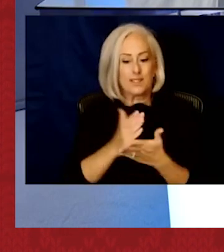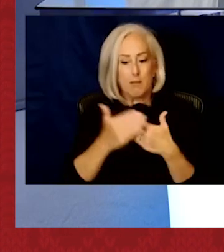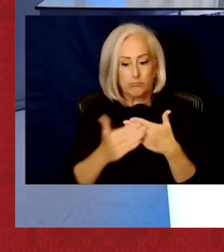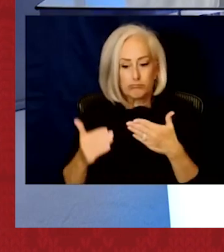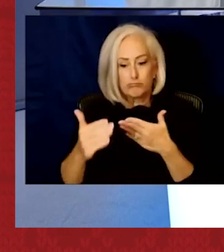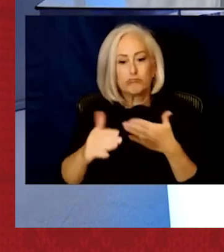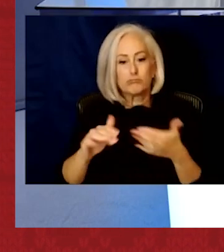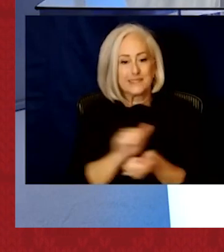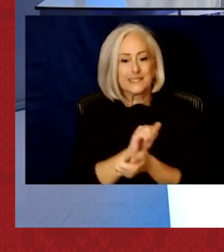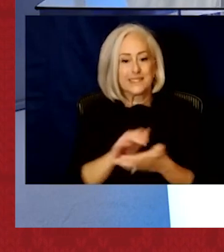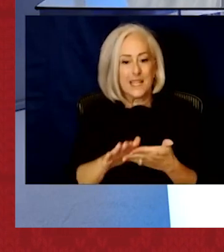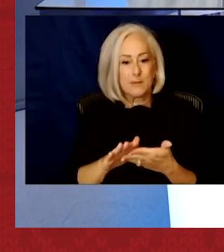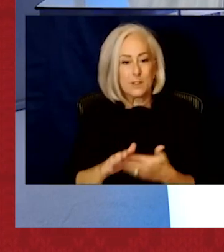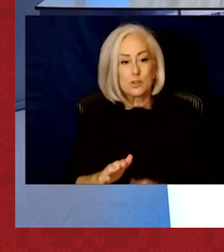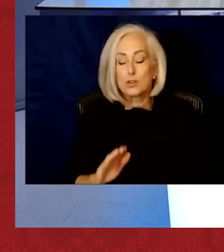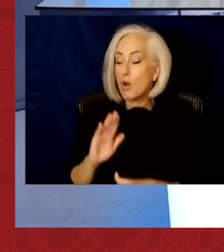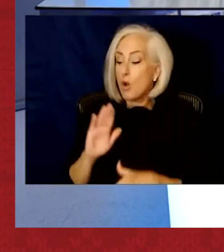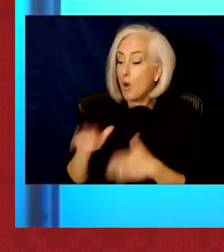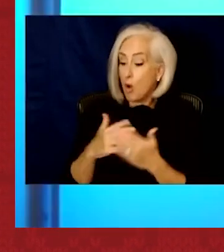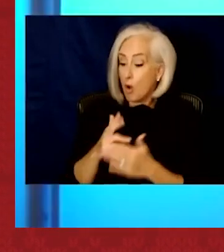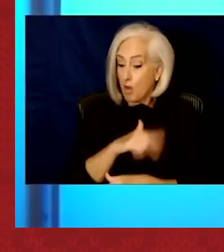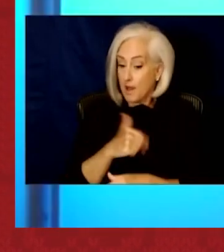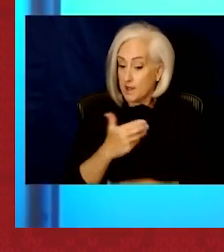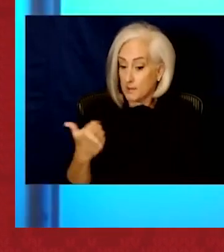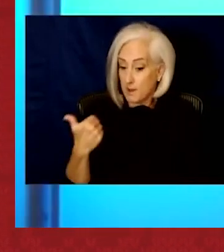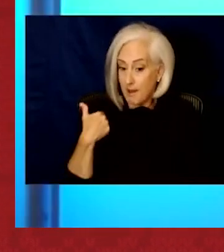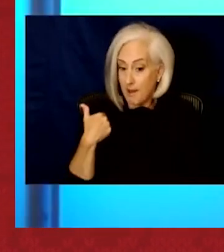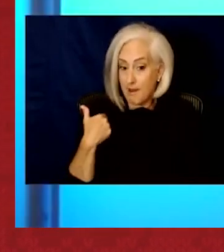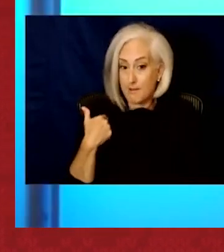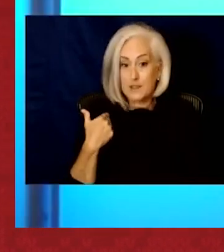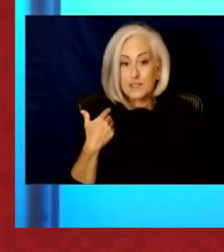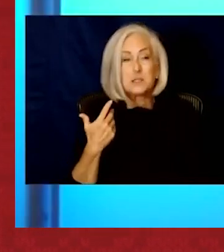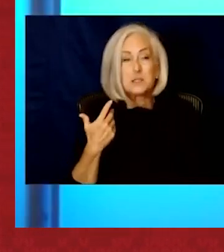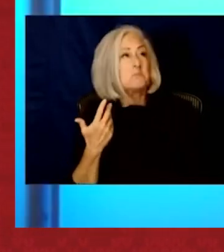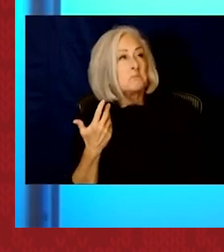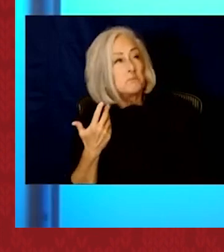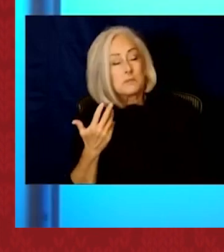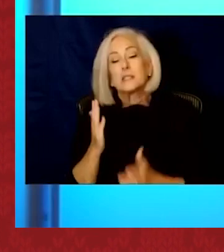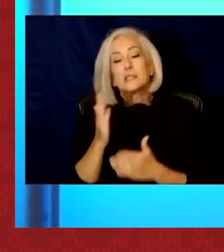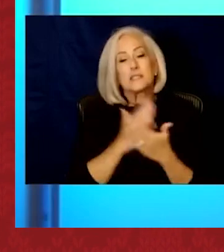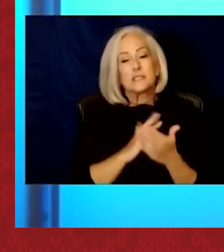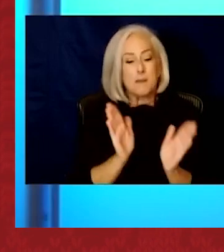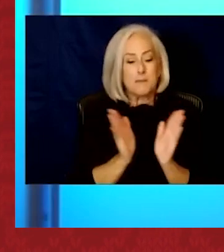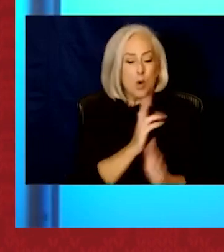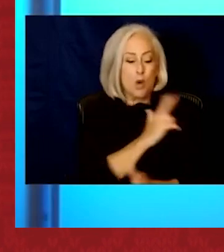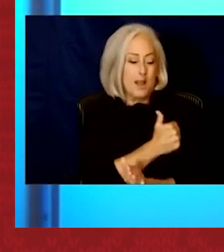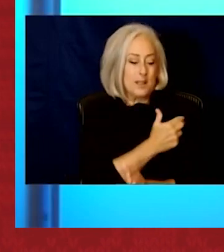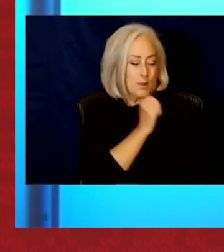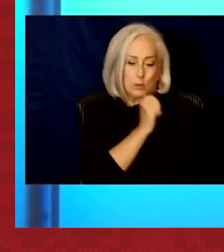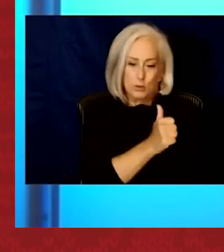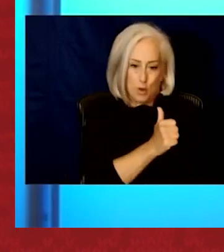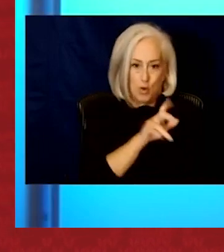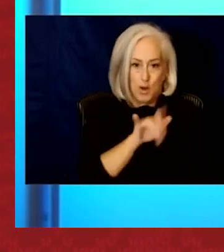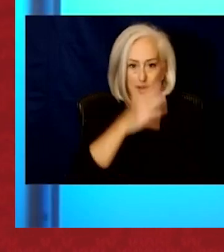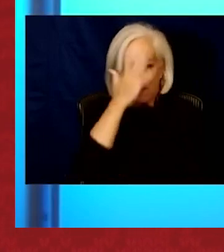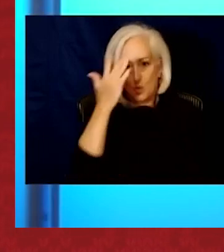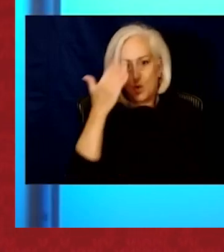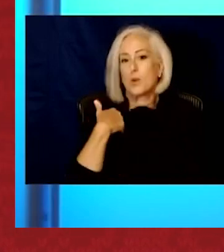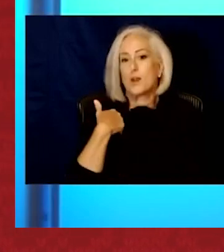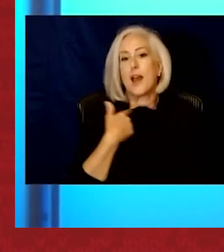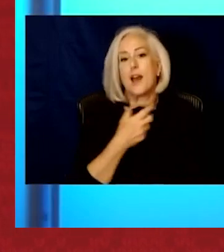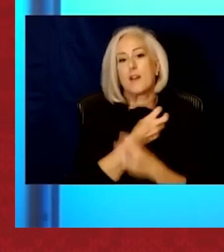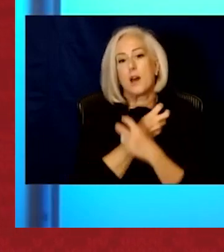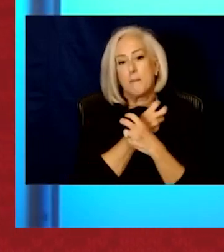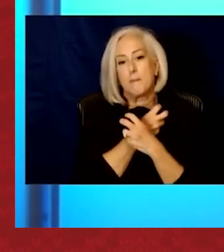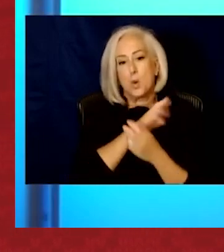antivenom? Most will. Some of the smaller ones don't, and that's kind of where we've kind of stepped in with the Poison Center and the health system, trying to help